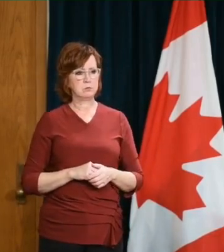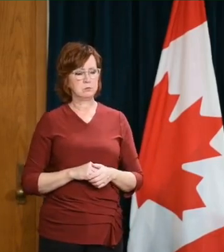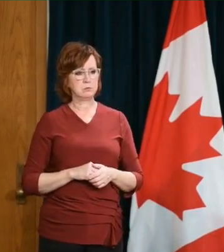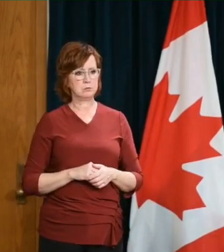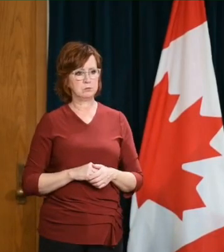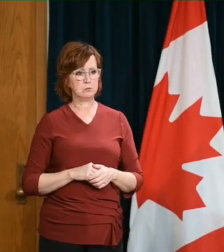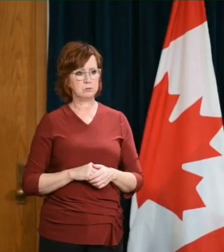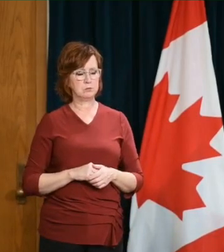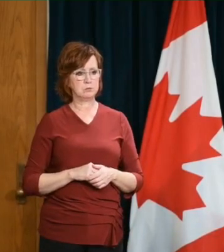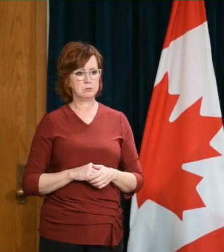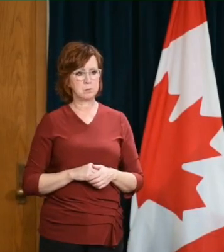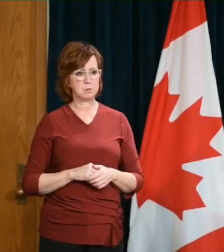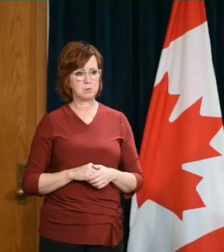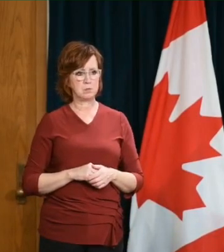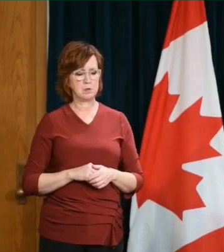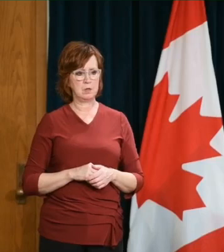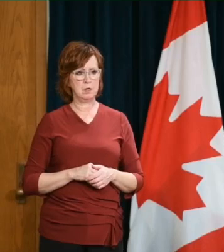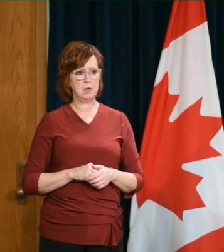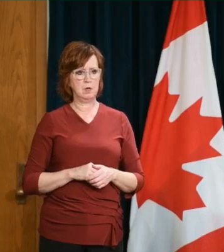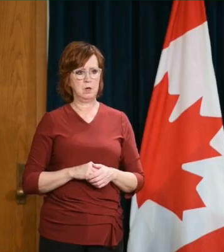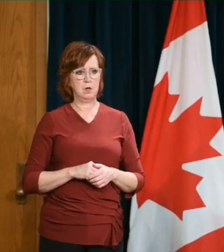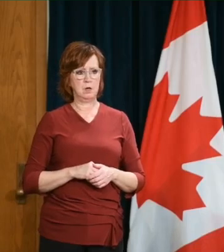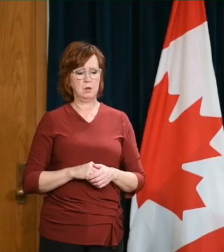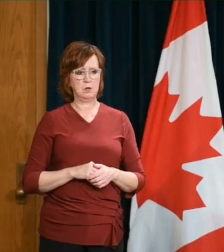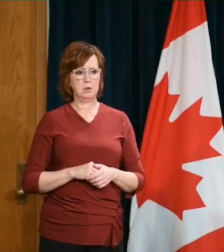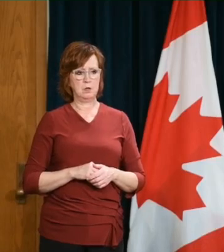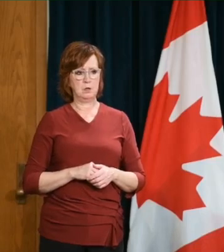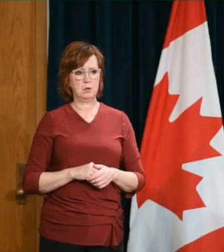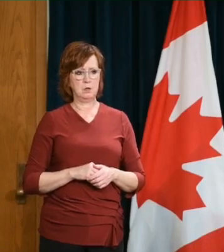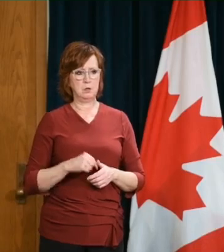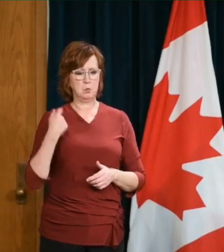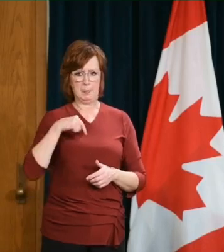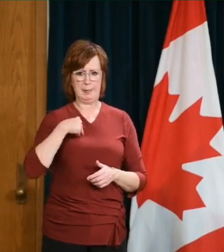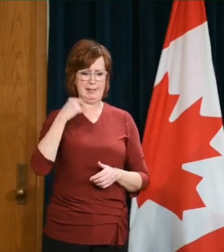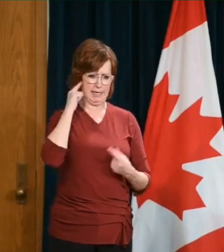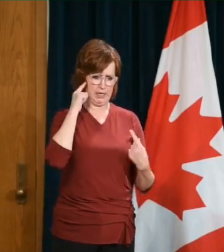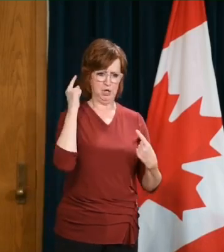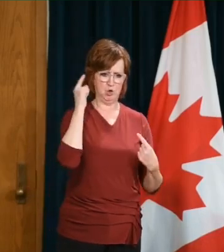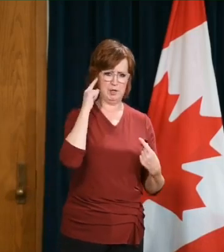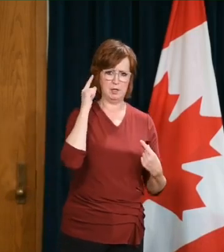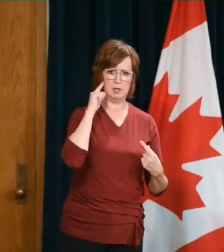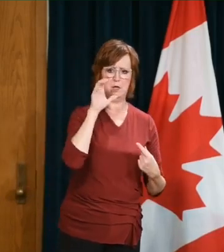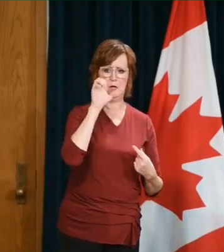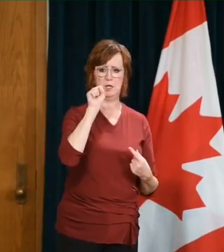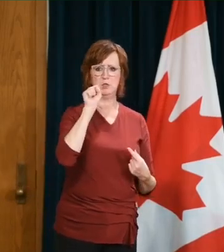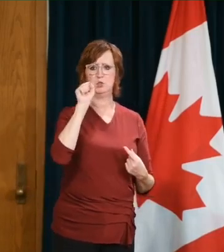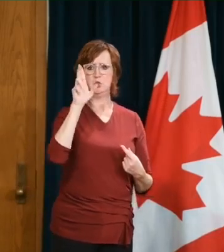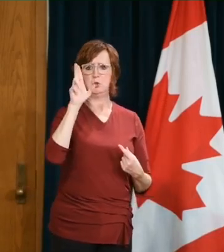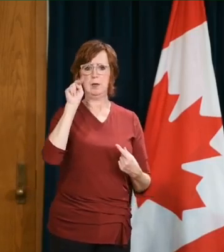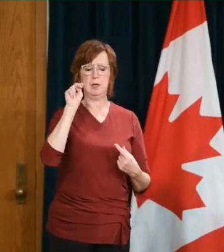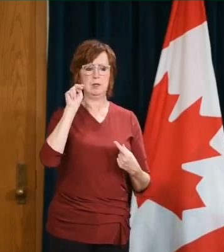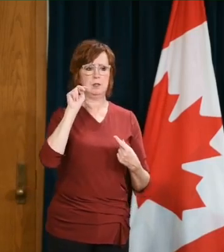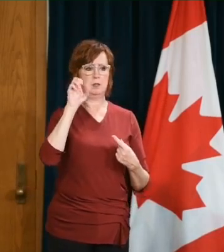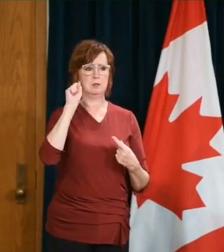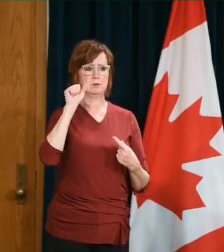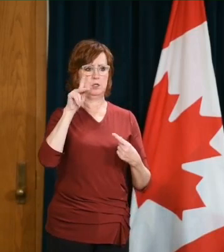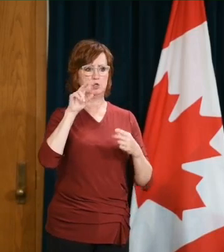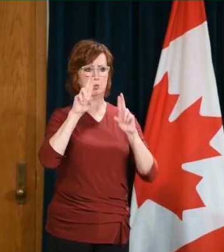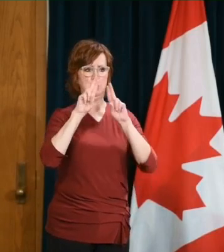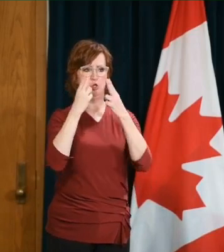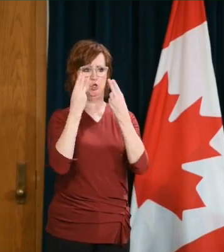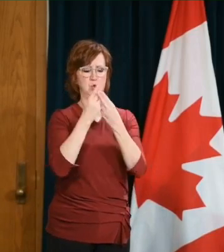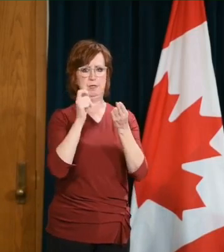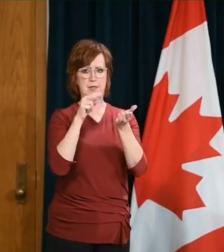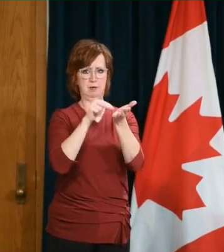We've been hearing a lot of reports from Sun and from nurses that they're concerned about the amount of PPE that